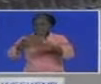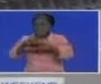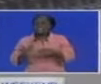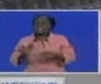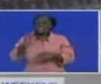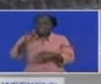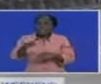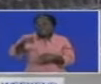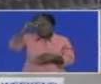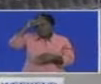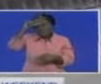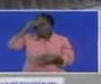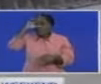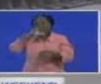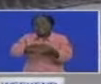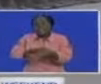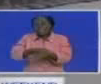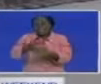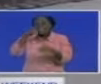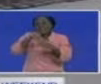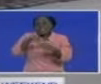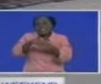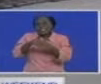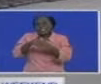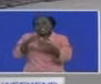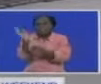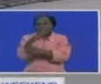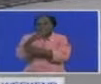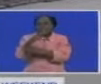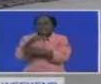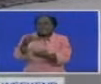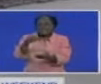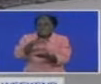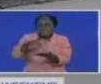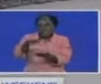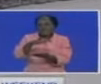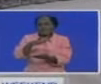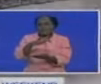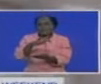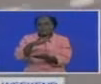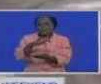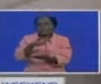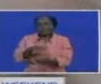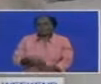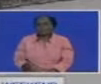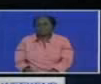government will take within diplomatic circles. Asha Mwilu, KTN, Nairobi.